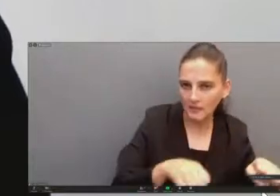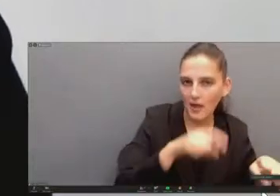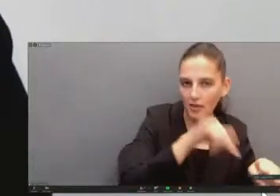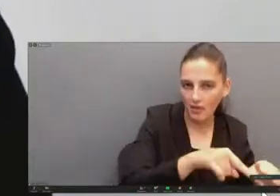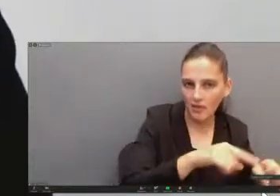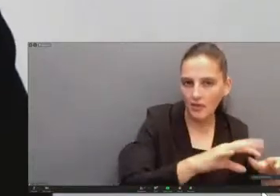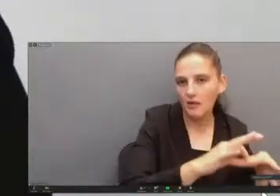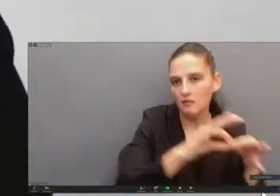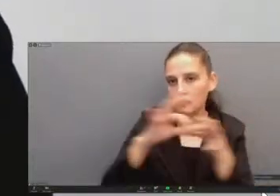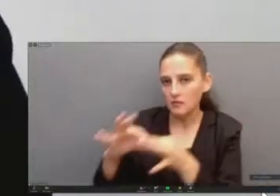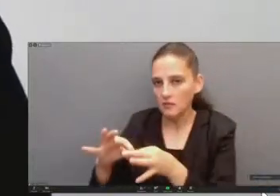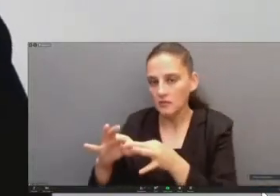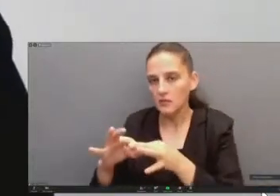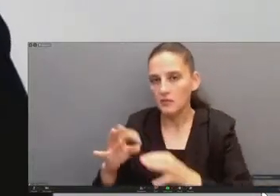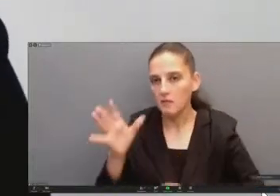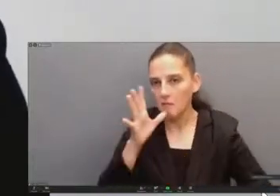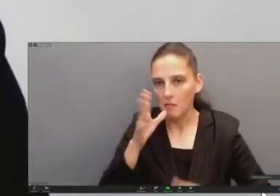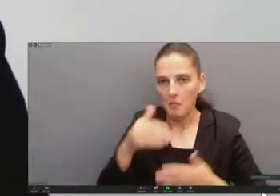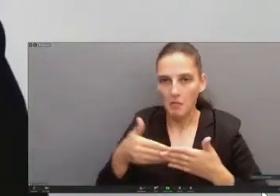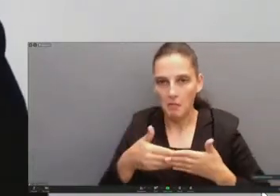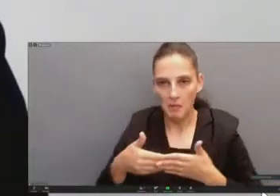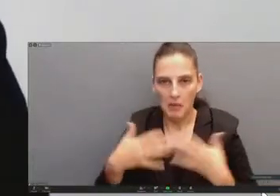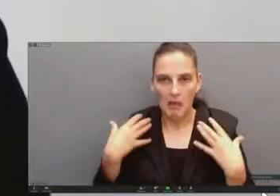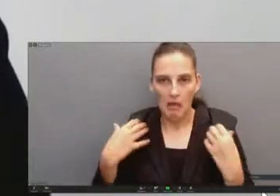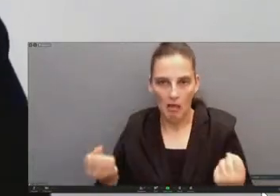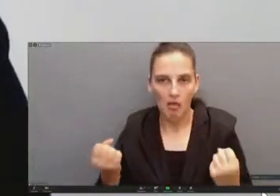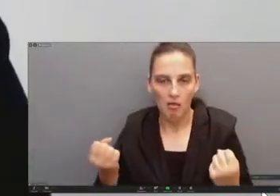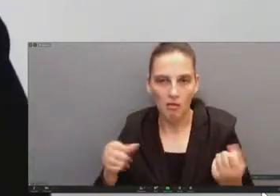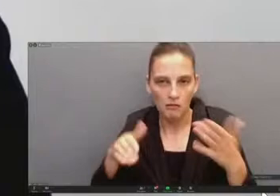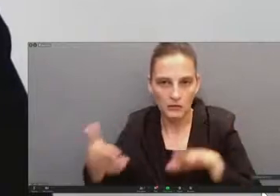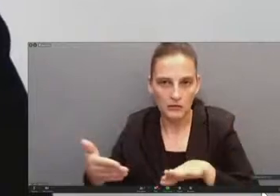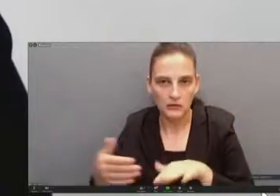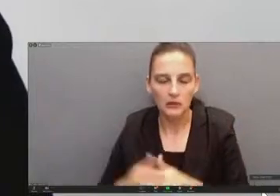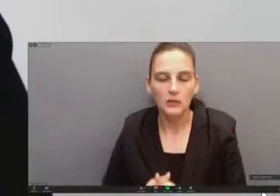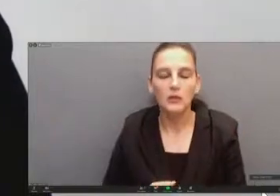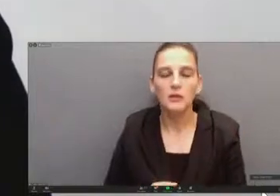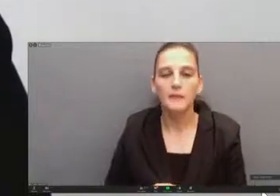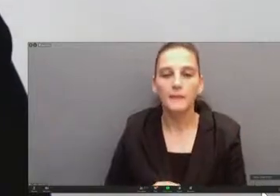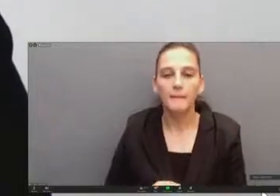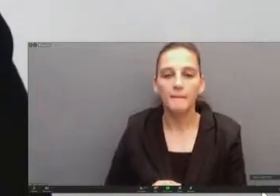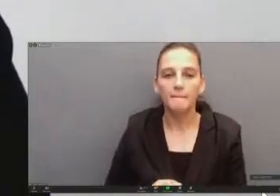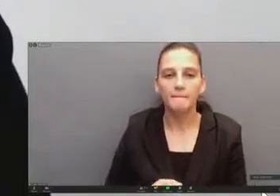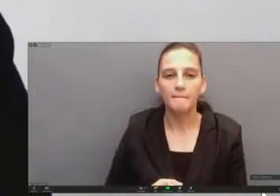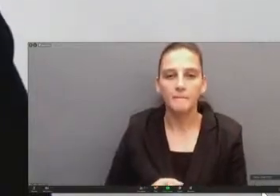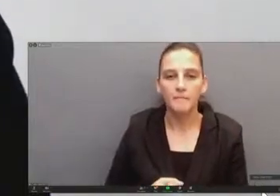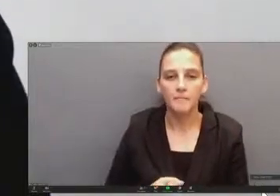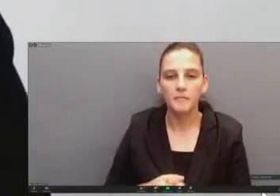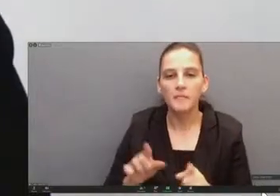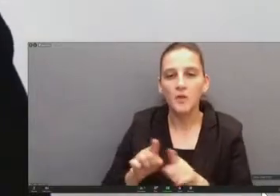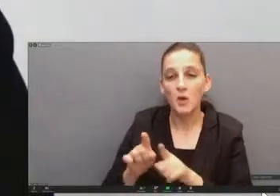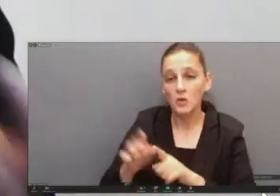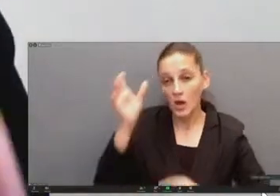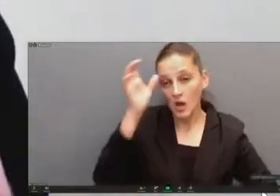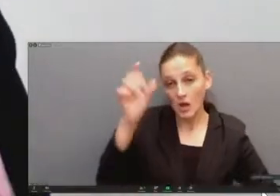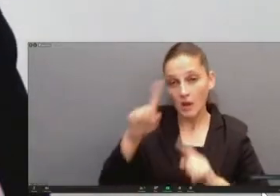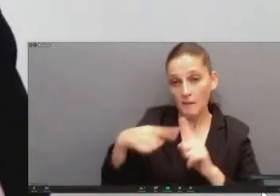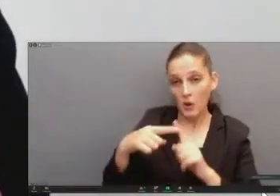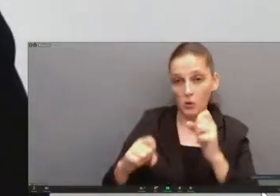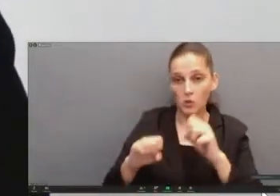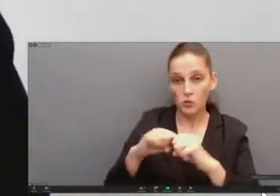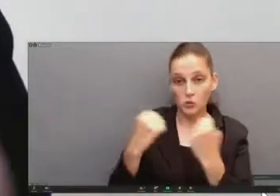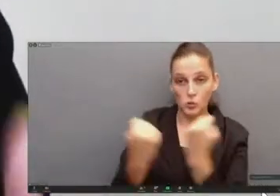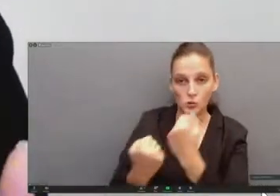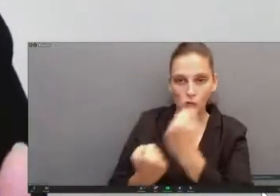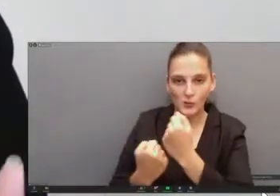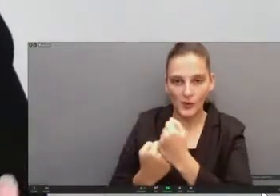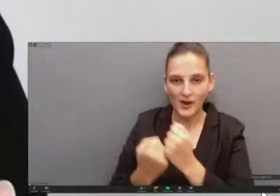to maternal health, infant mortality, and also this concept of social supports. I was lucky to have been